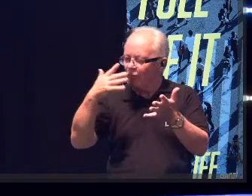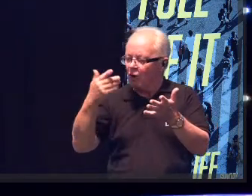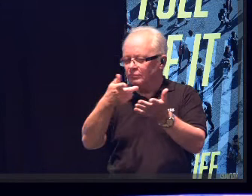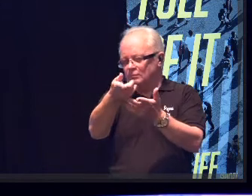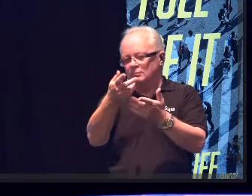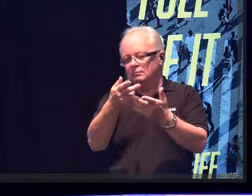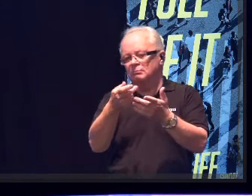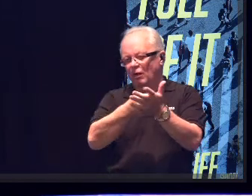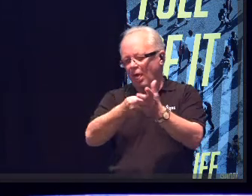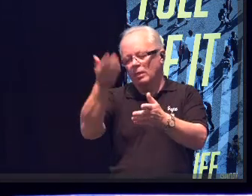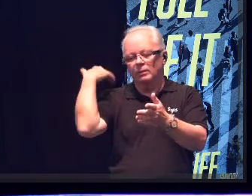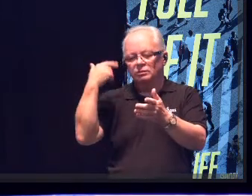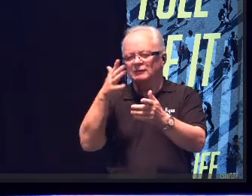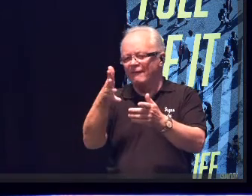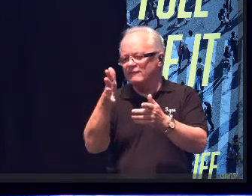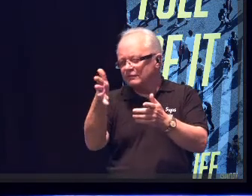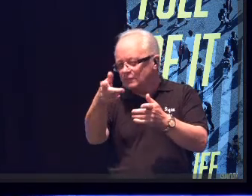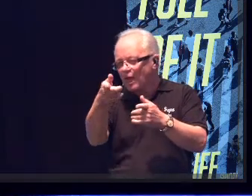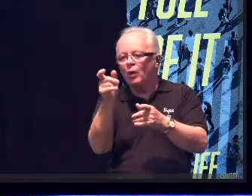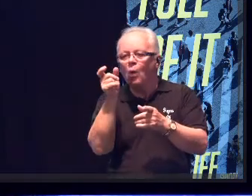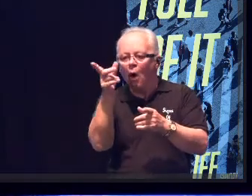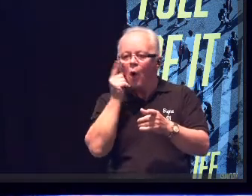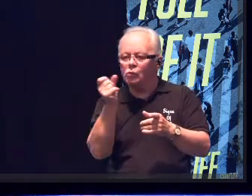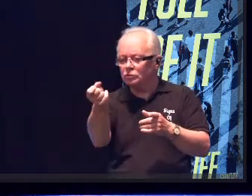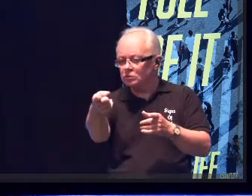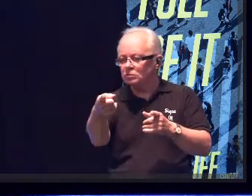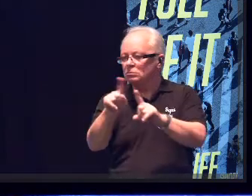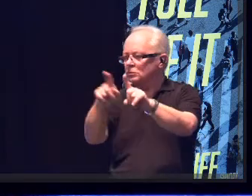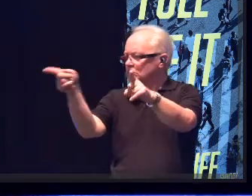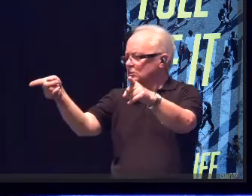said, "Which one of those guys do you think loved him the most?"